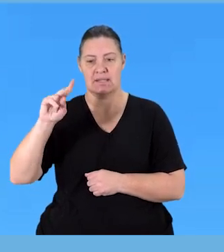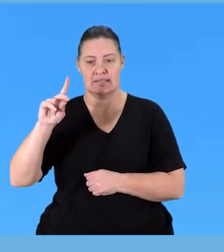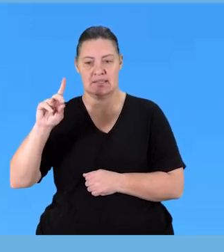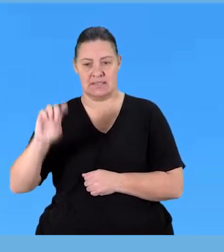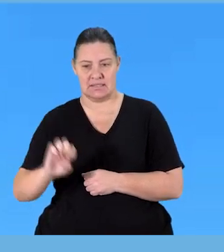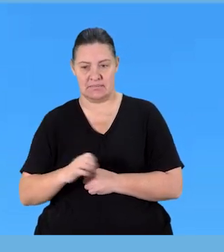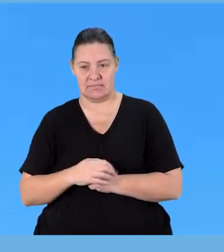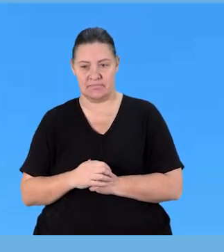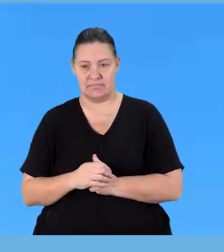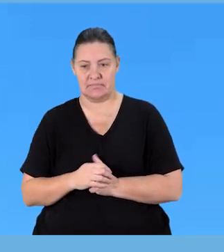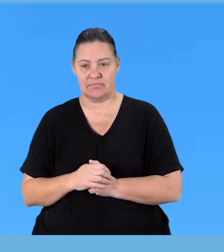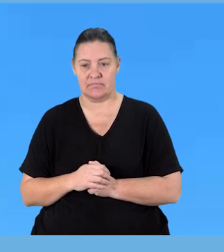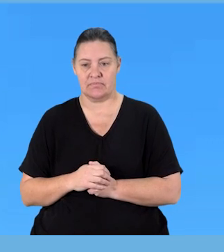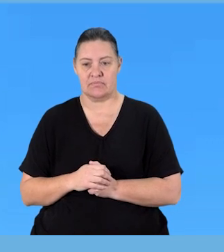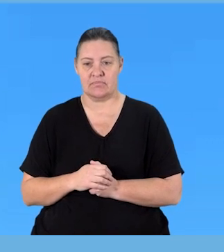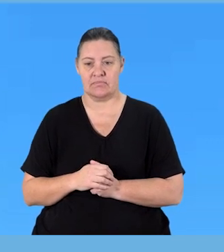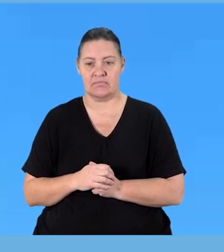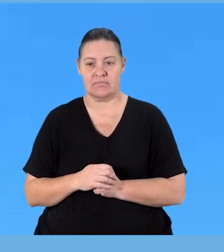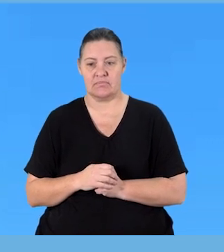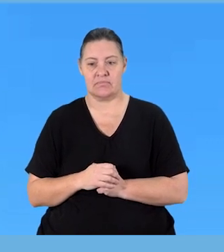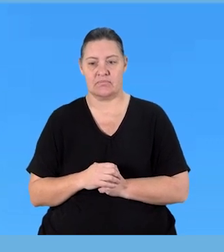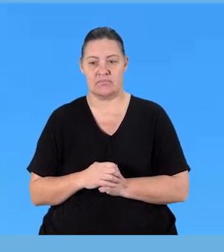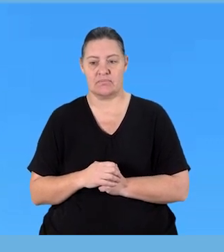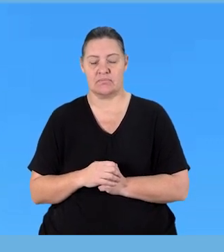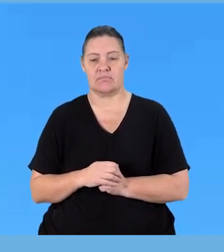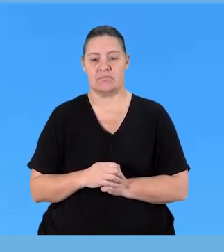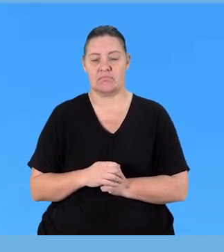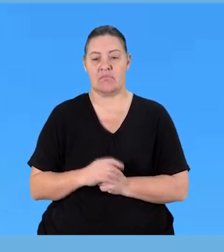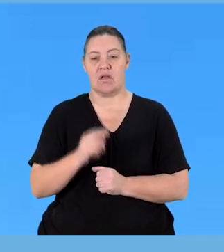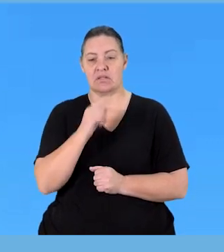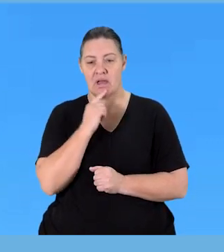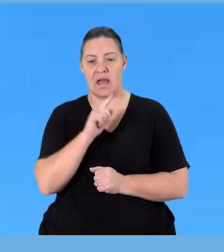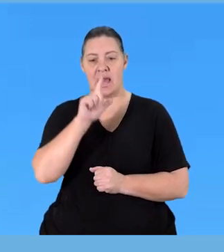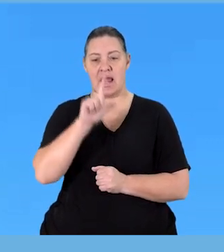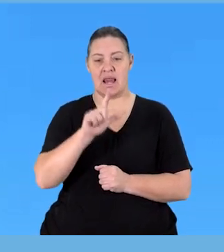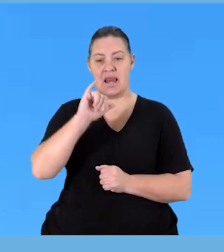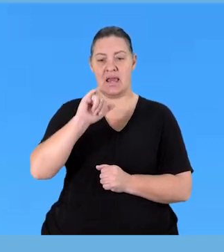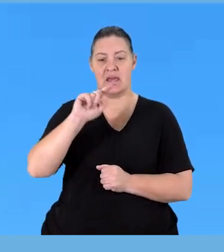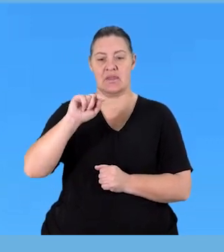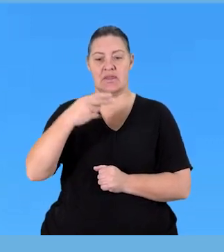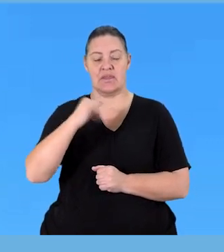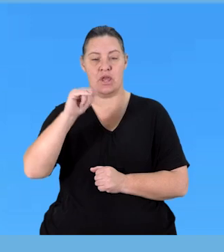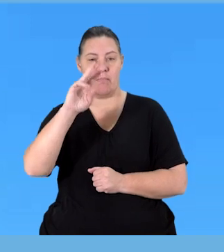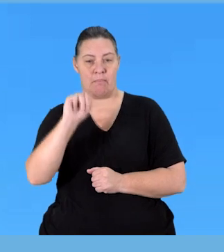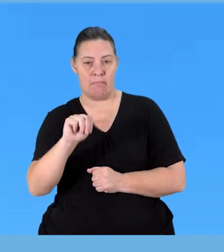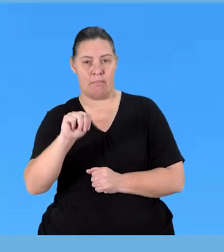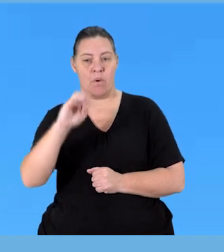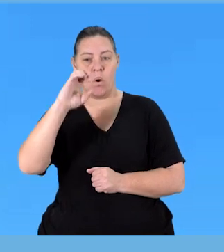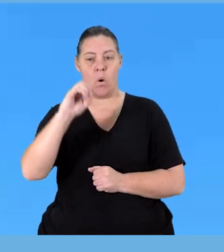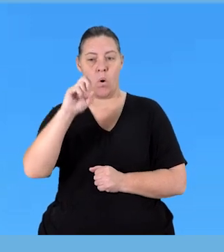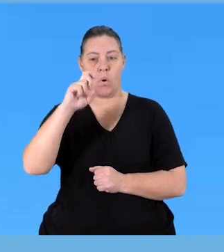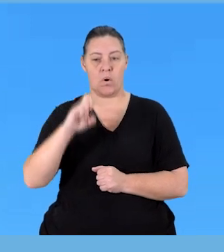Calcium chloride. Then we also told that we get lithium oxide when lithium reacts with